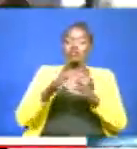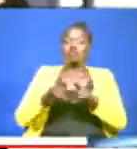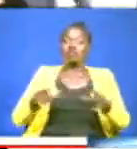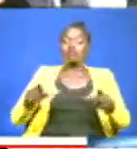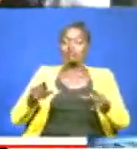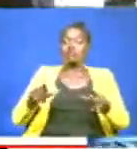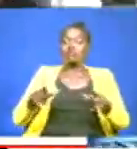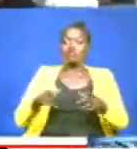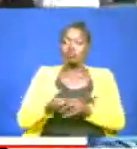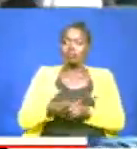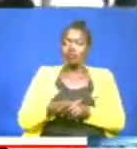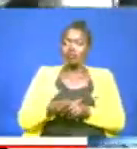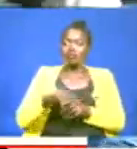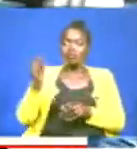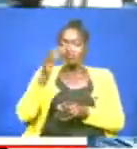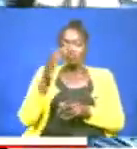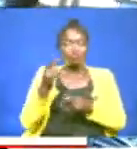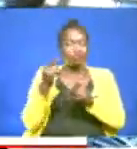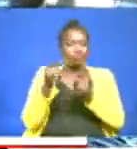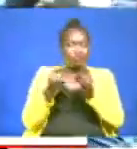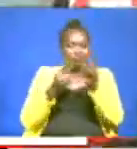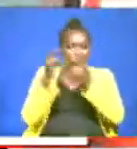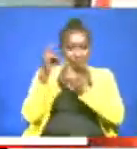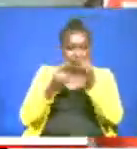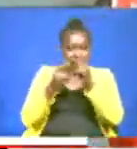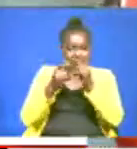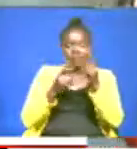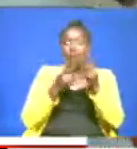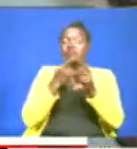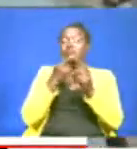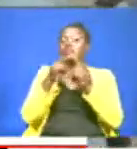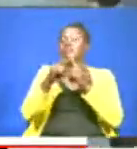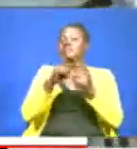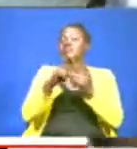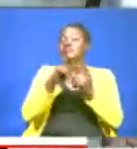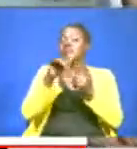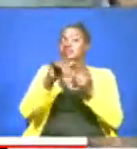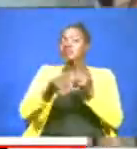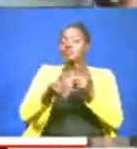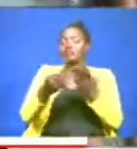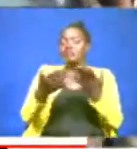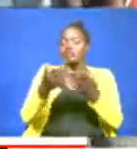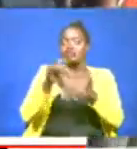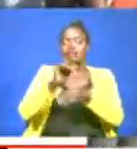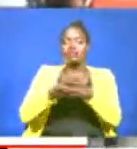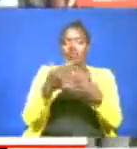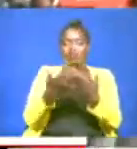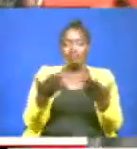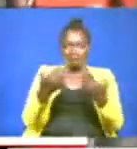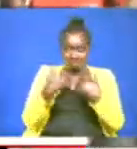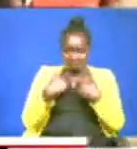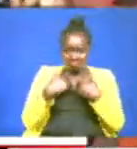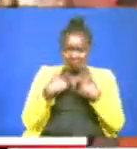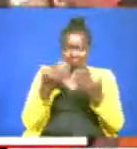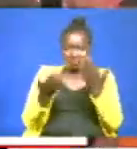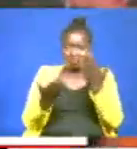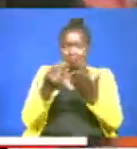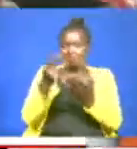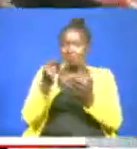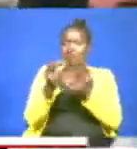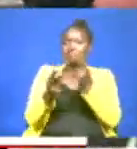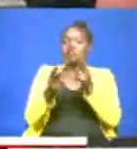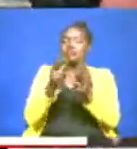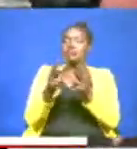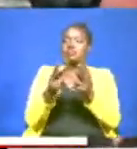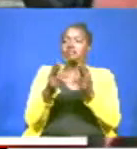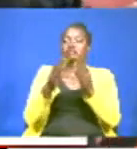beaches. Kenyans have expressed optimism that the new year will bring good tidings as compared to 2022, where